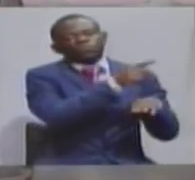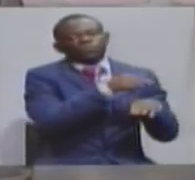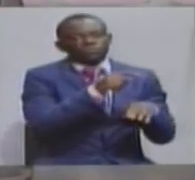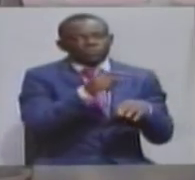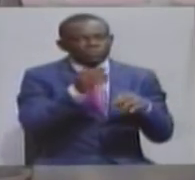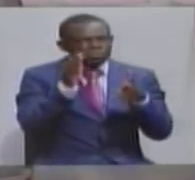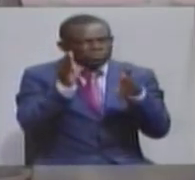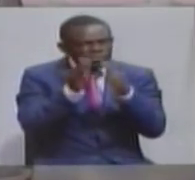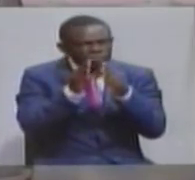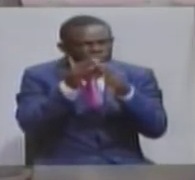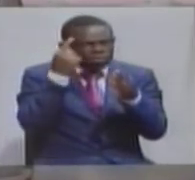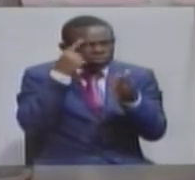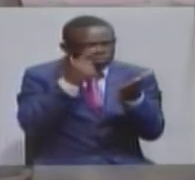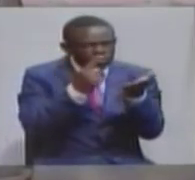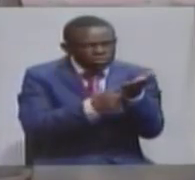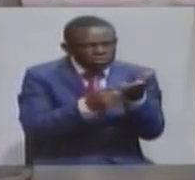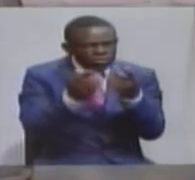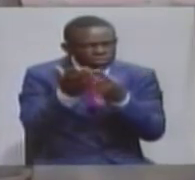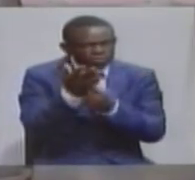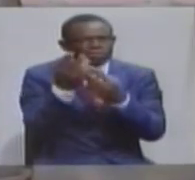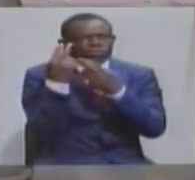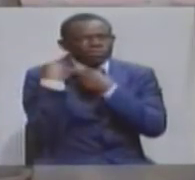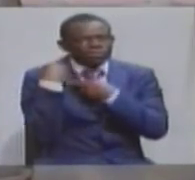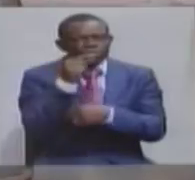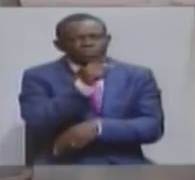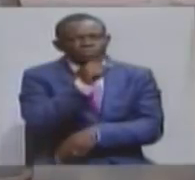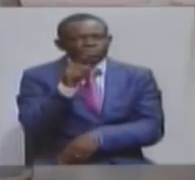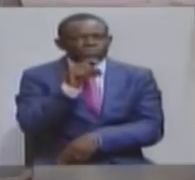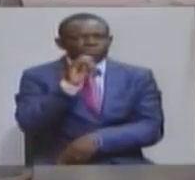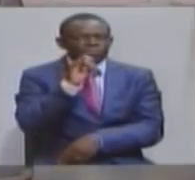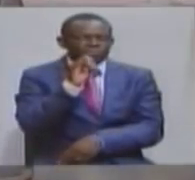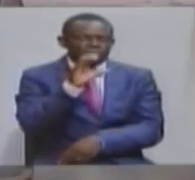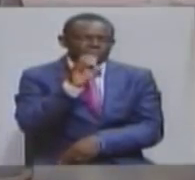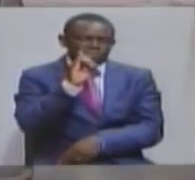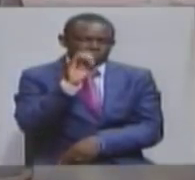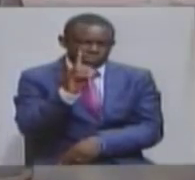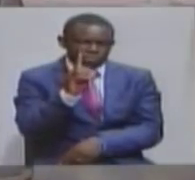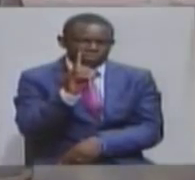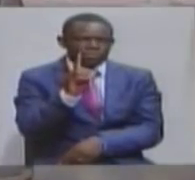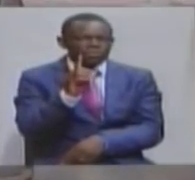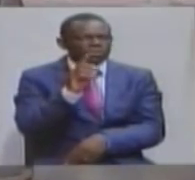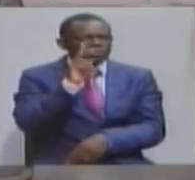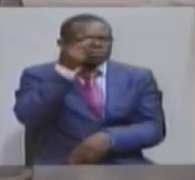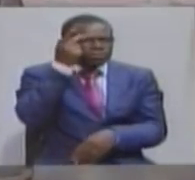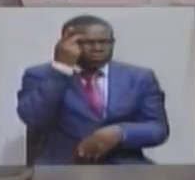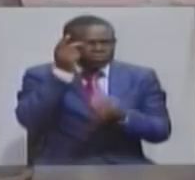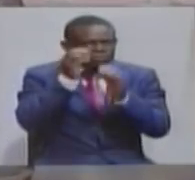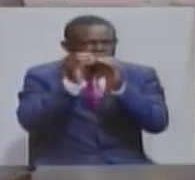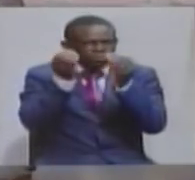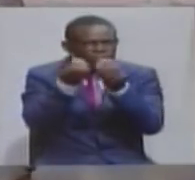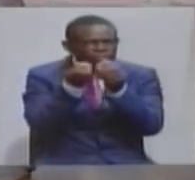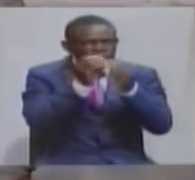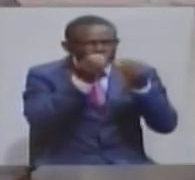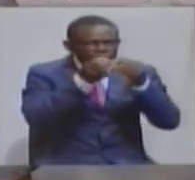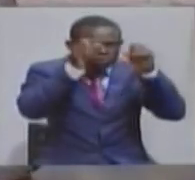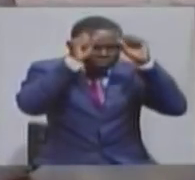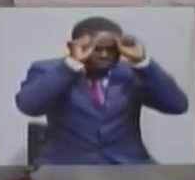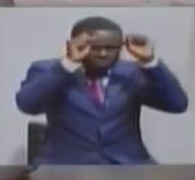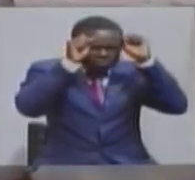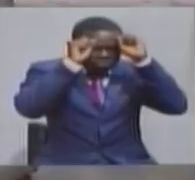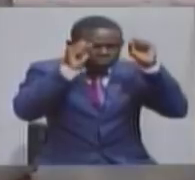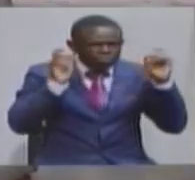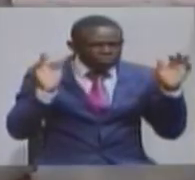of Presidents will be facilitated by ZCID. What will happen in those processes? They will not just go there and stay mute